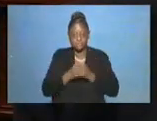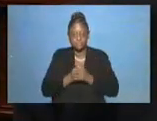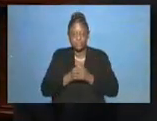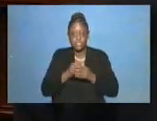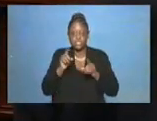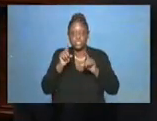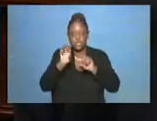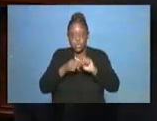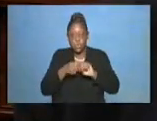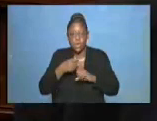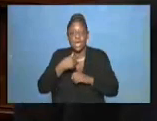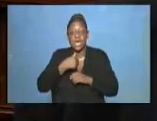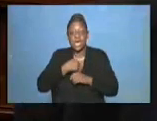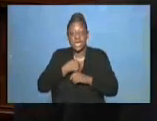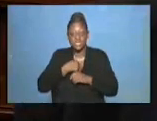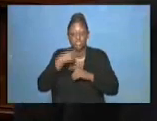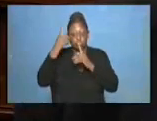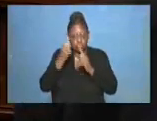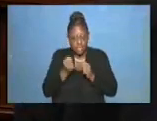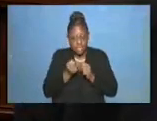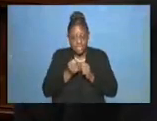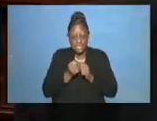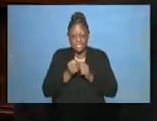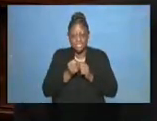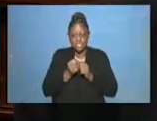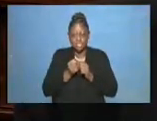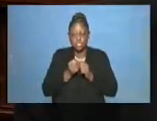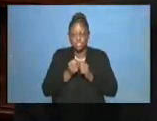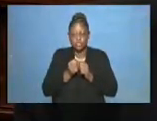as sanguine as possible so as